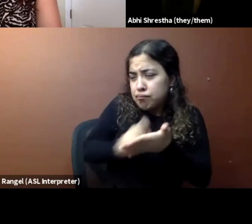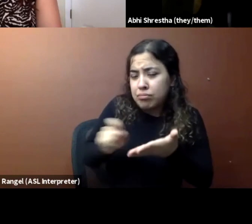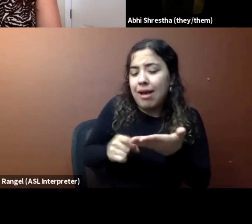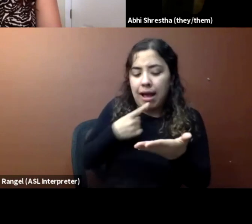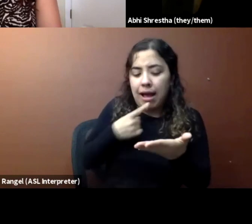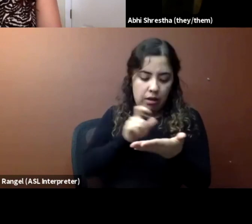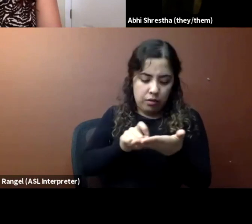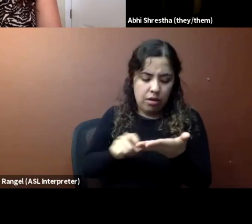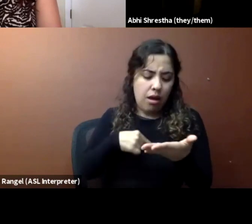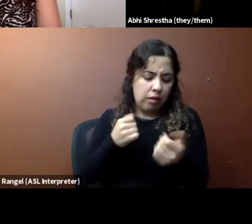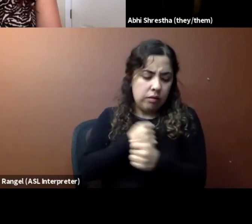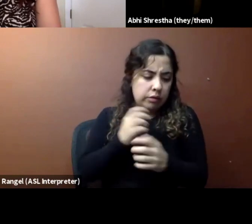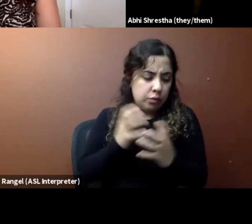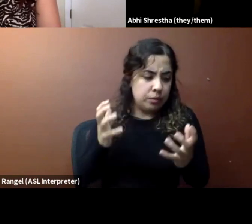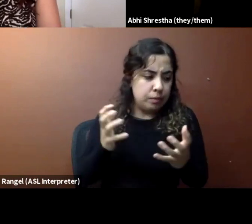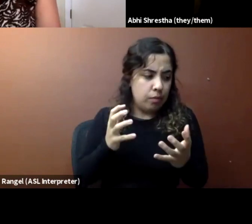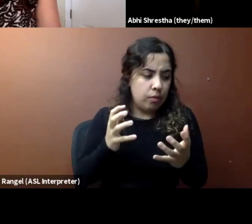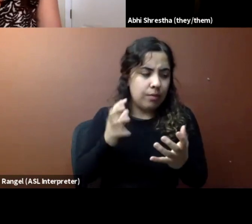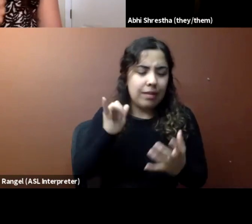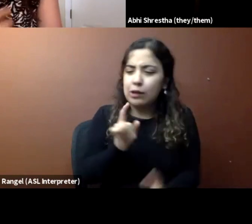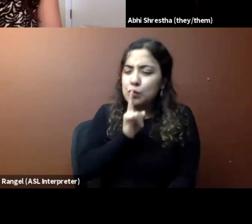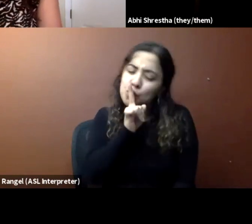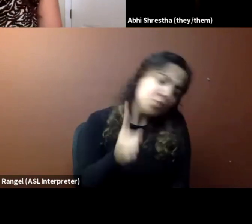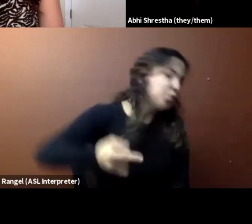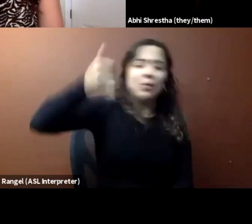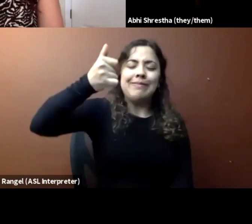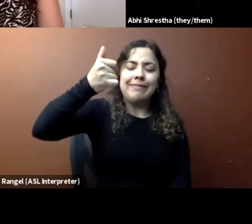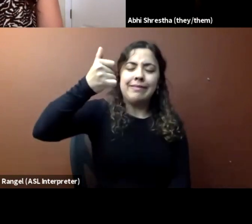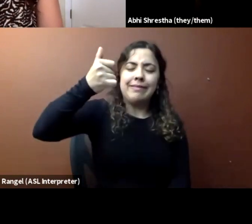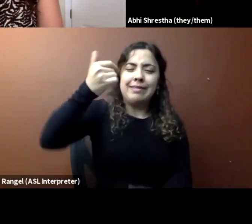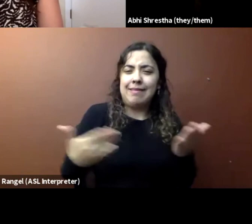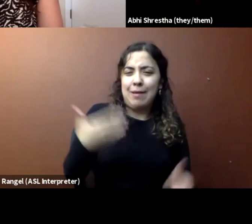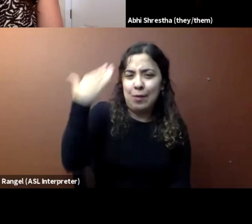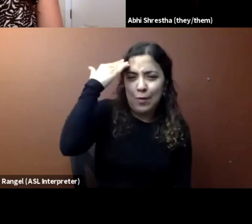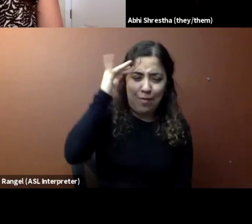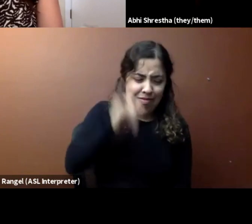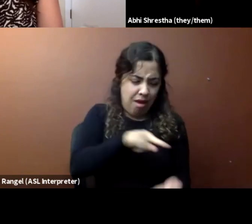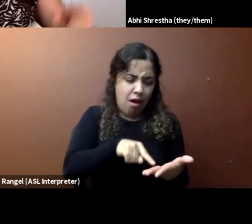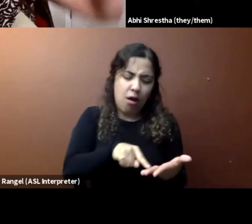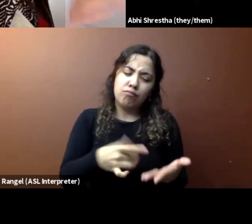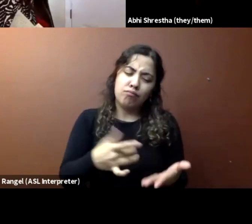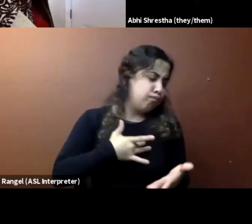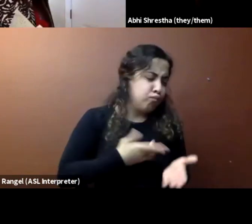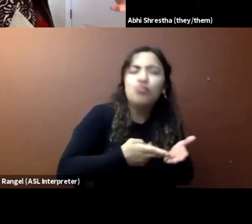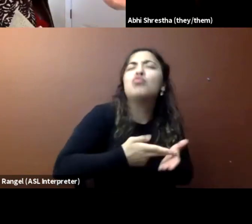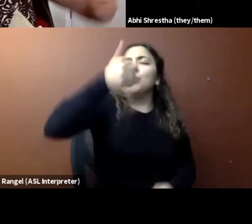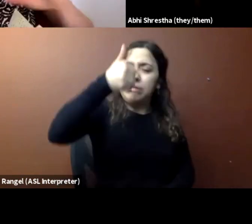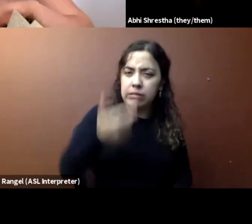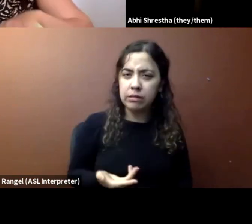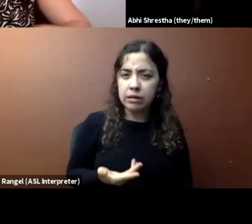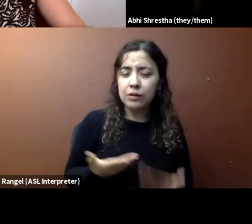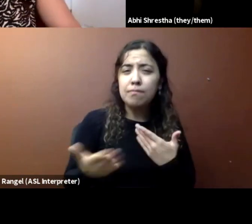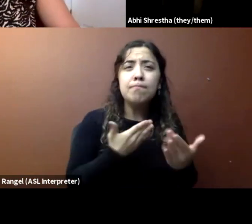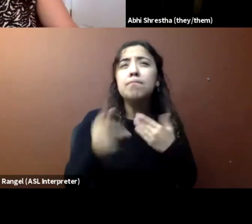love so much. That is the truest thing I know. And so despite